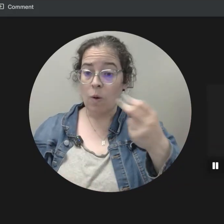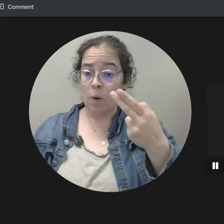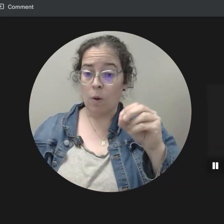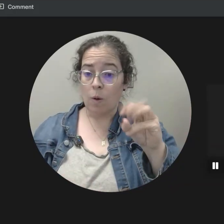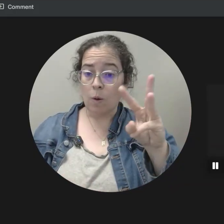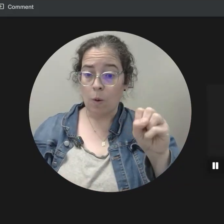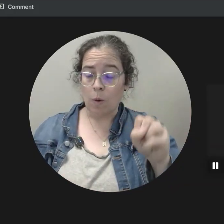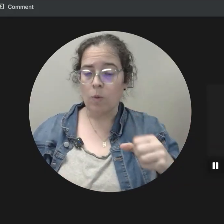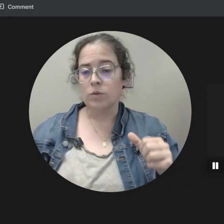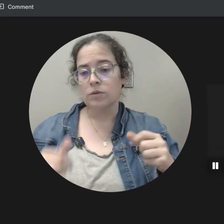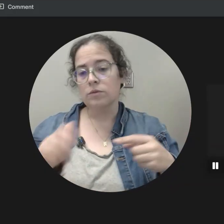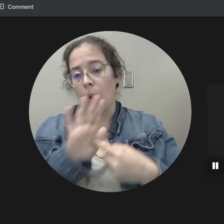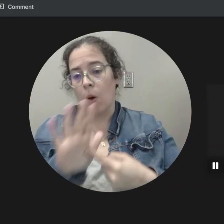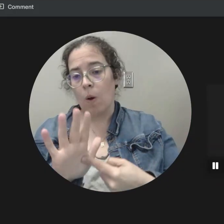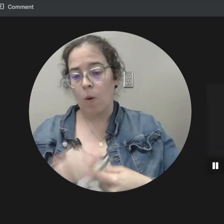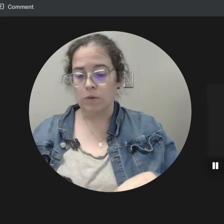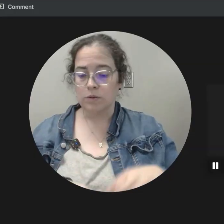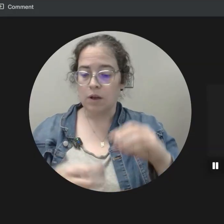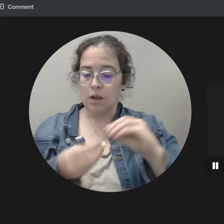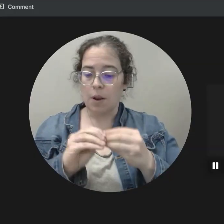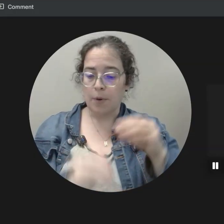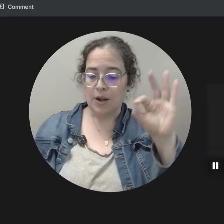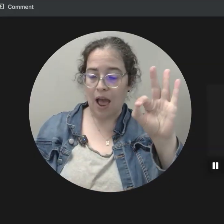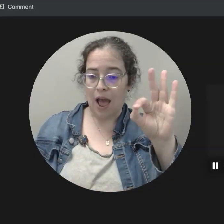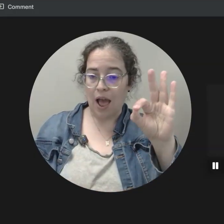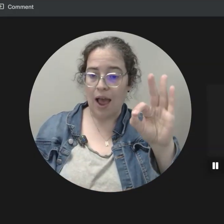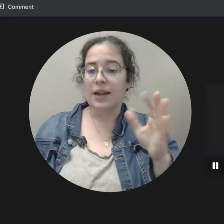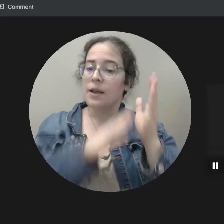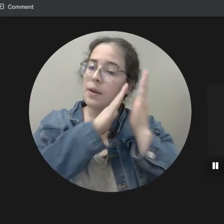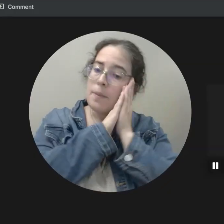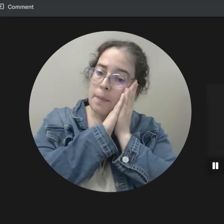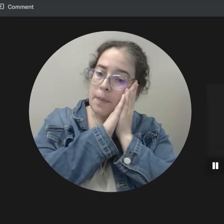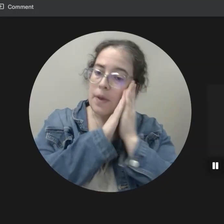Number 9, bed.